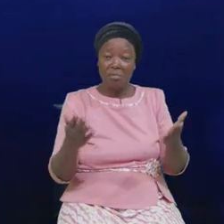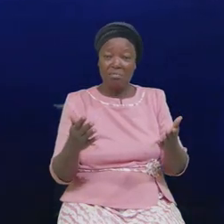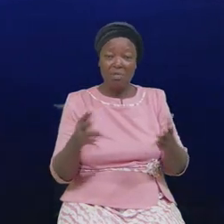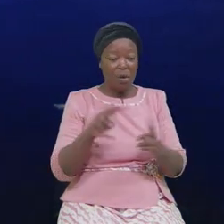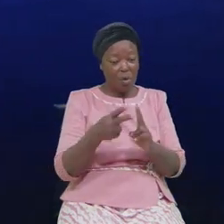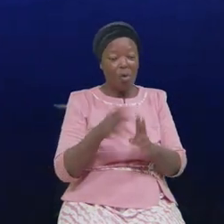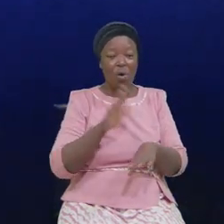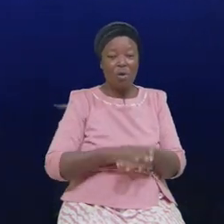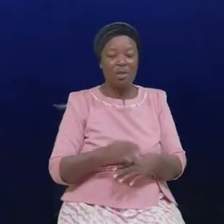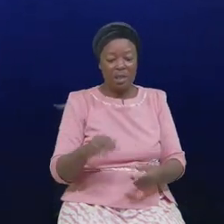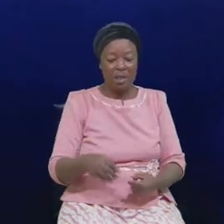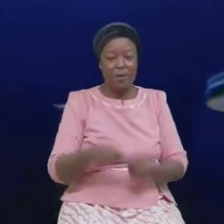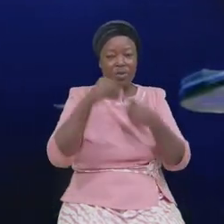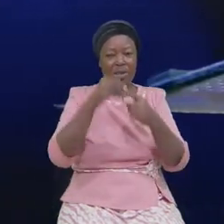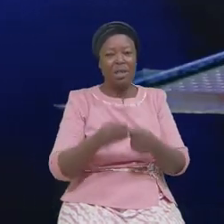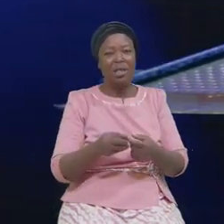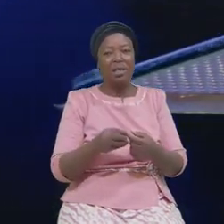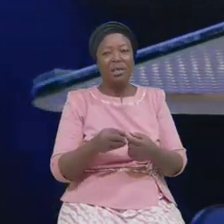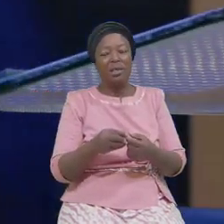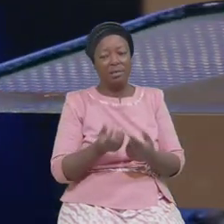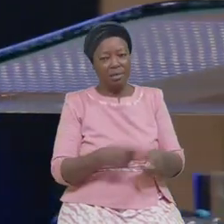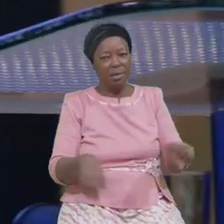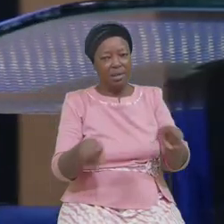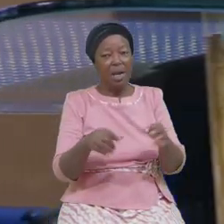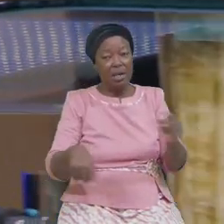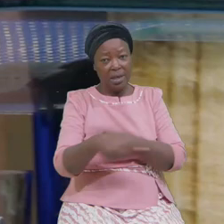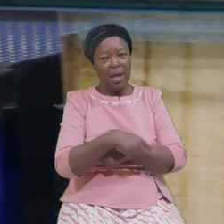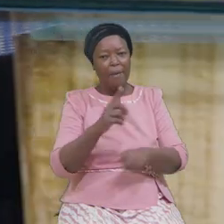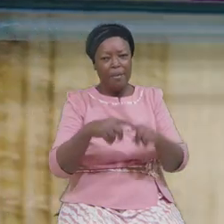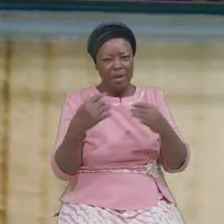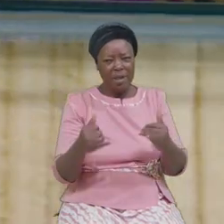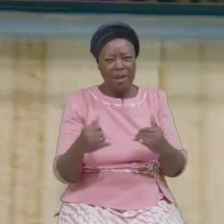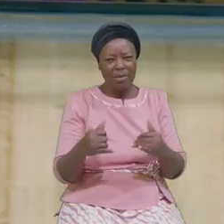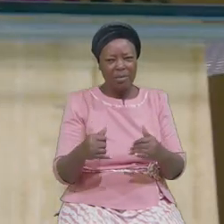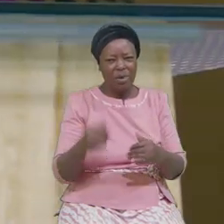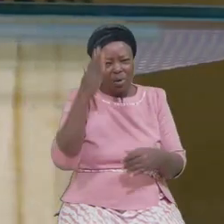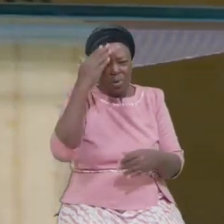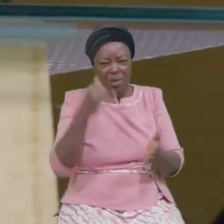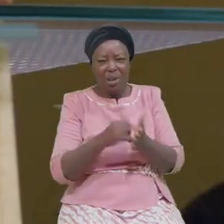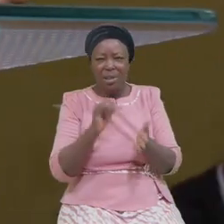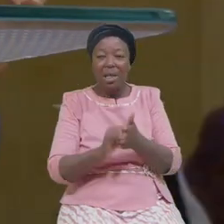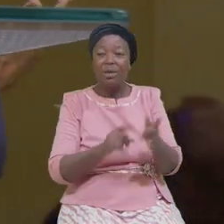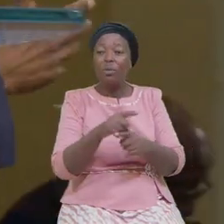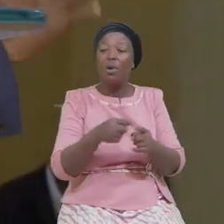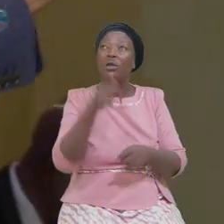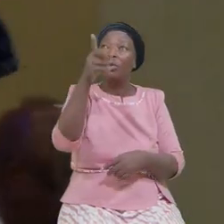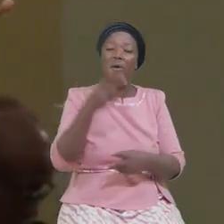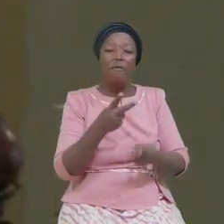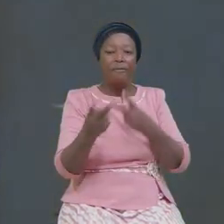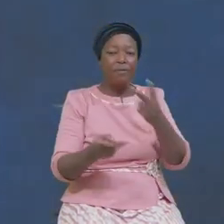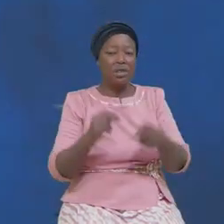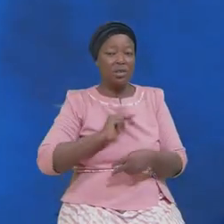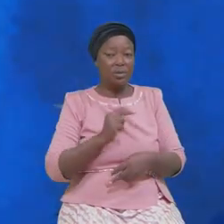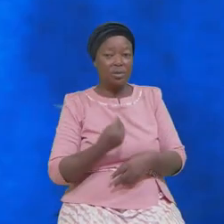But now, this psalmist, knowing that when God visits us, he wants